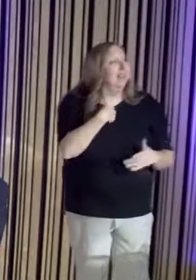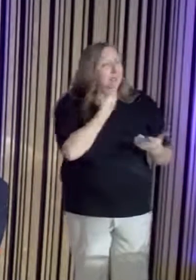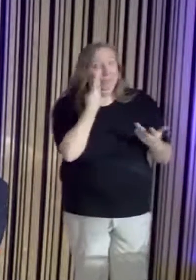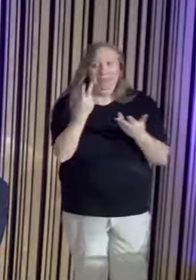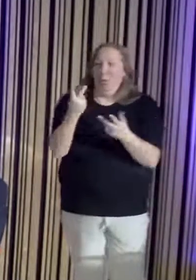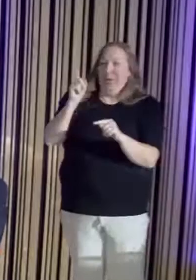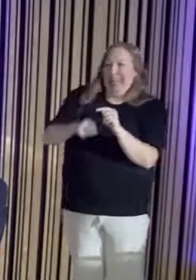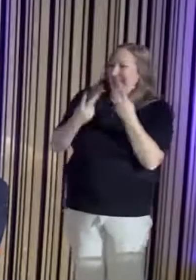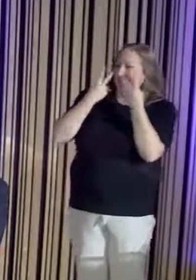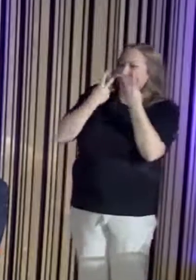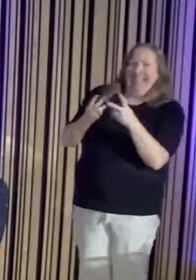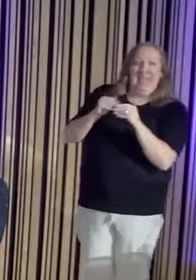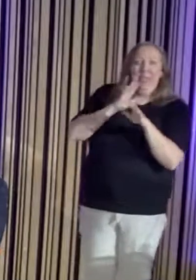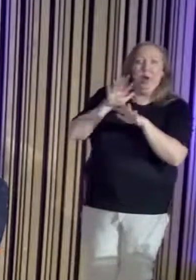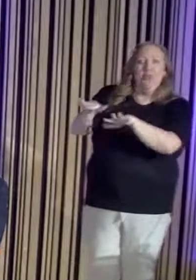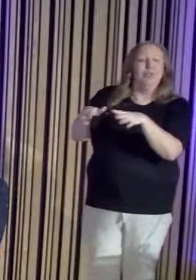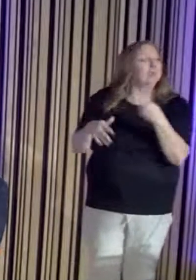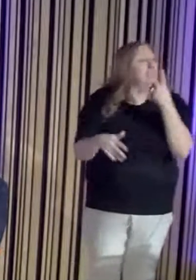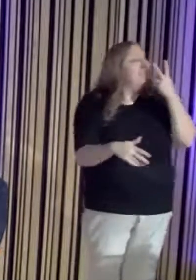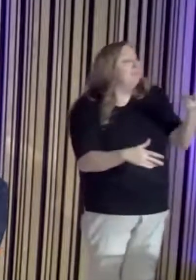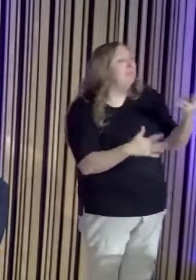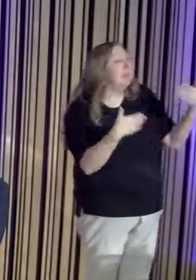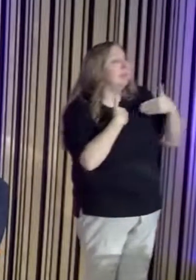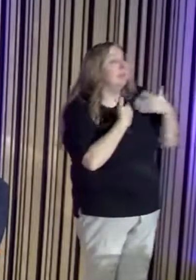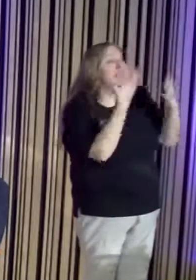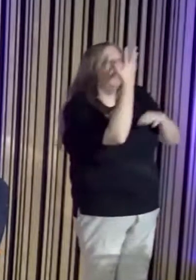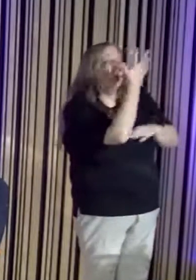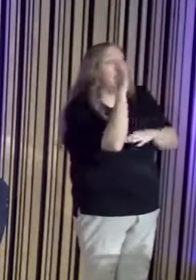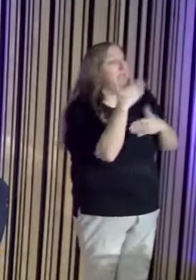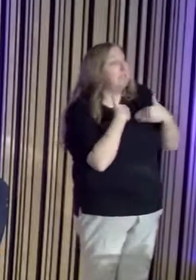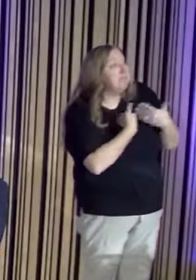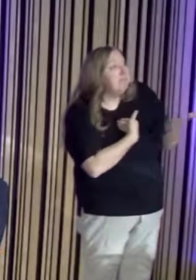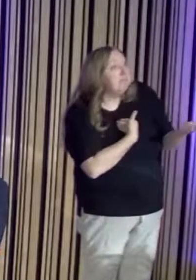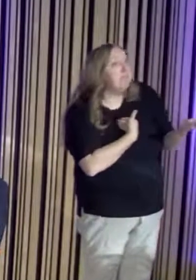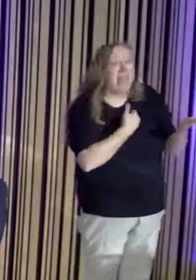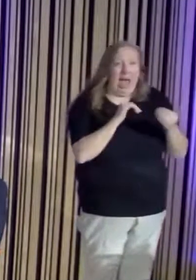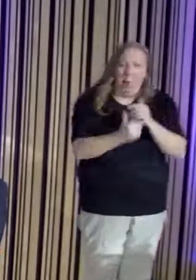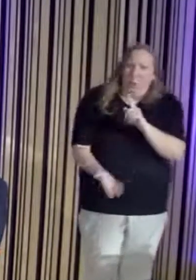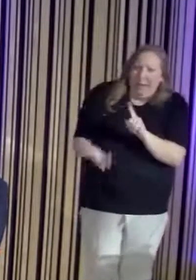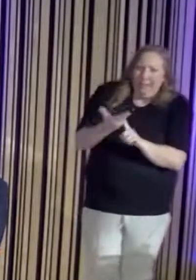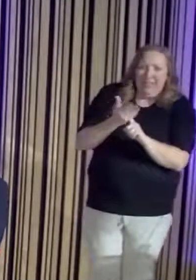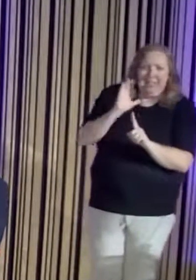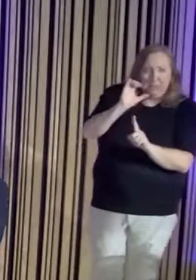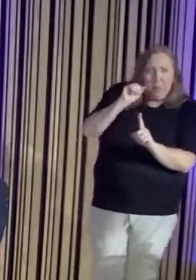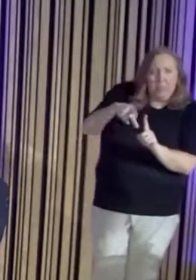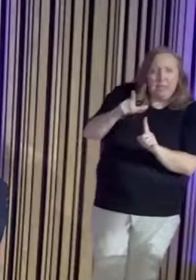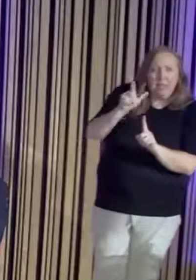see what's in the forest. You said it. See what's in the forest. So how do you convince people what's in there is important?